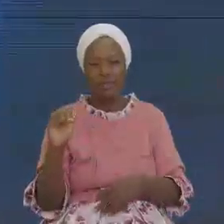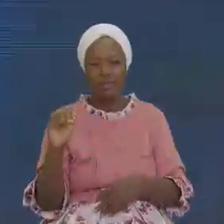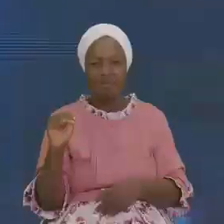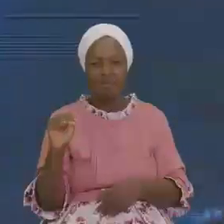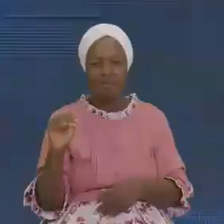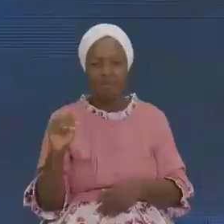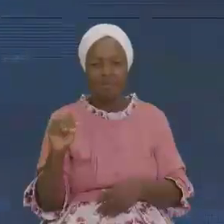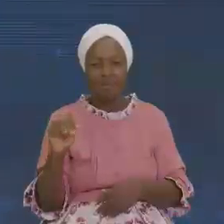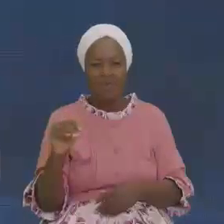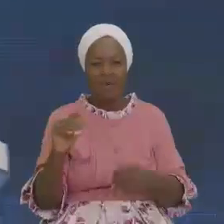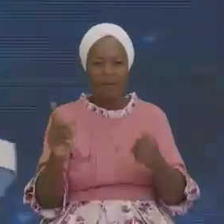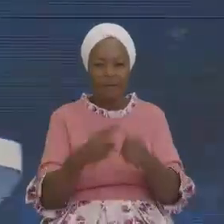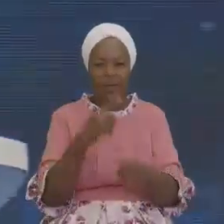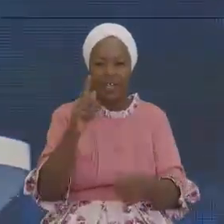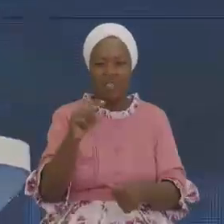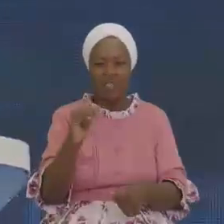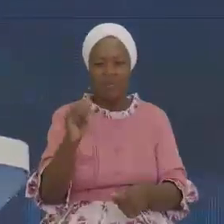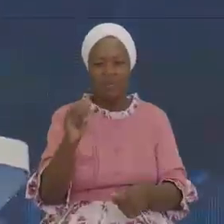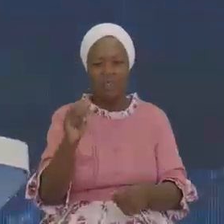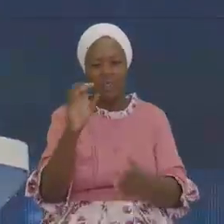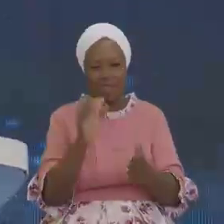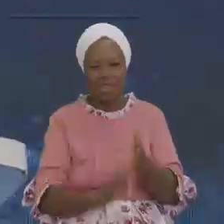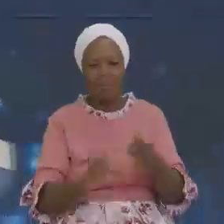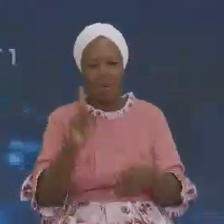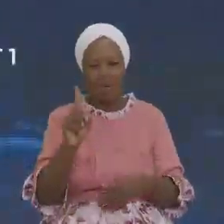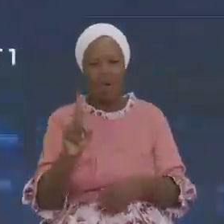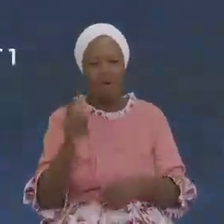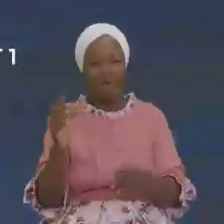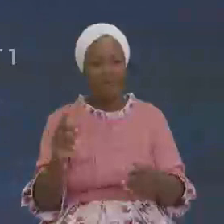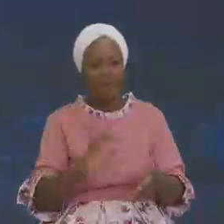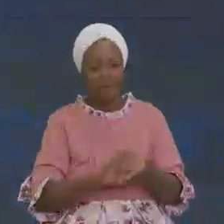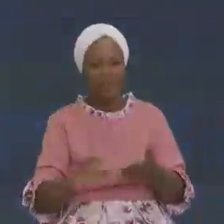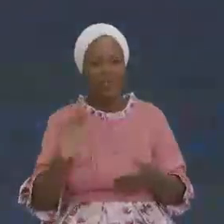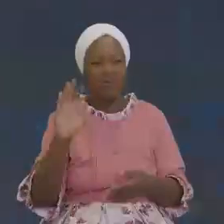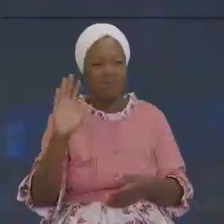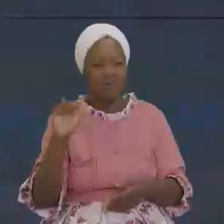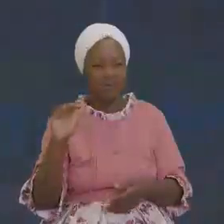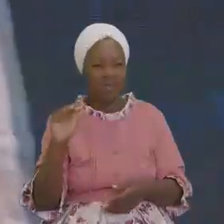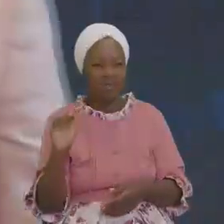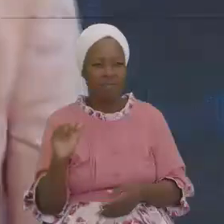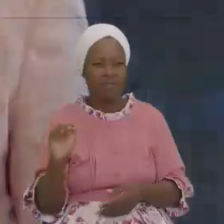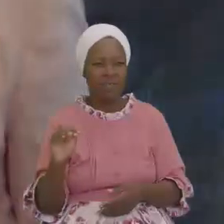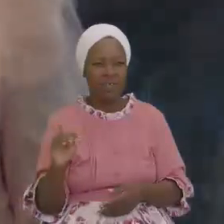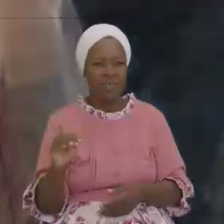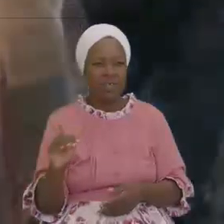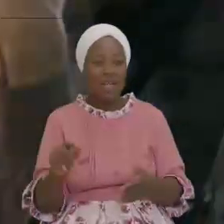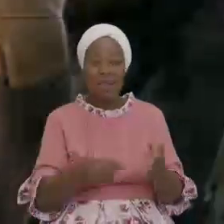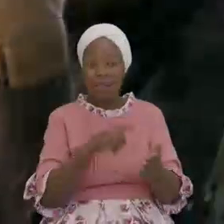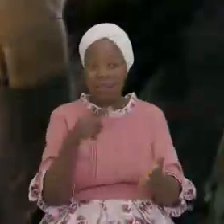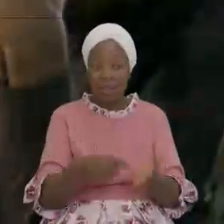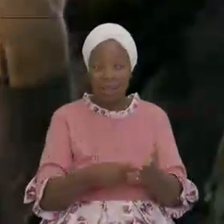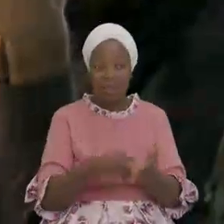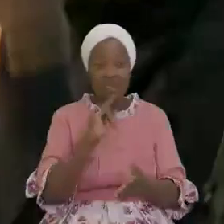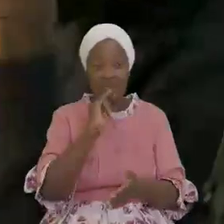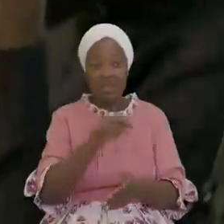In 1 Timothy chapter 1, reading from verse 15, he said, this is